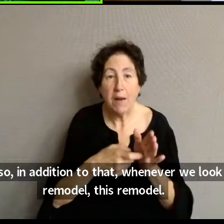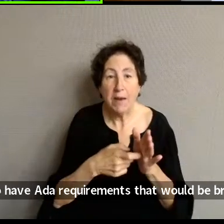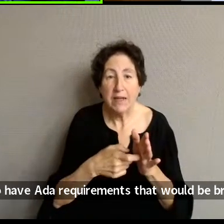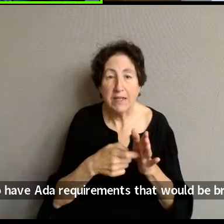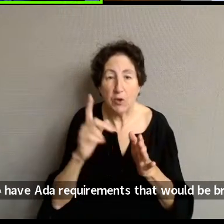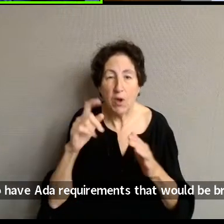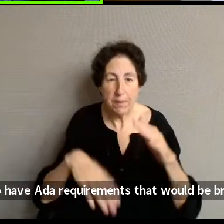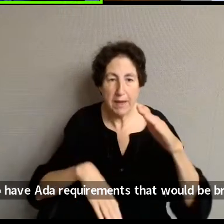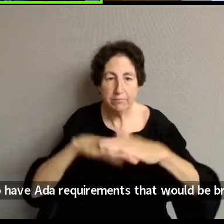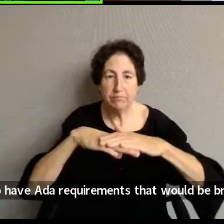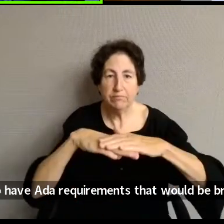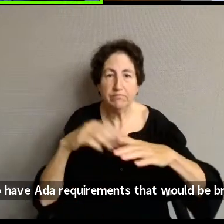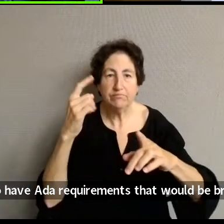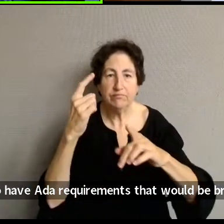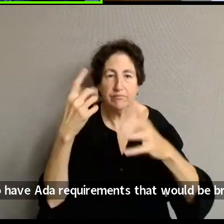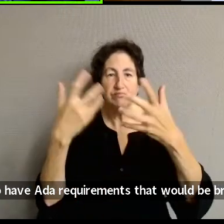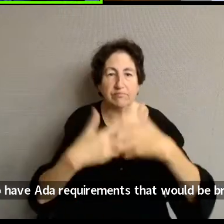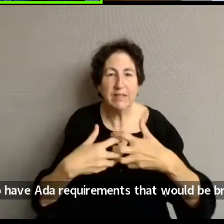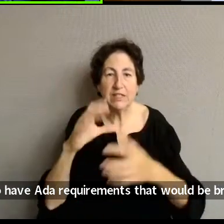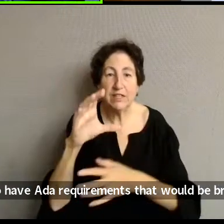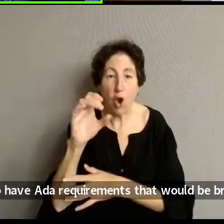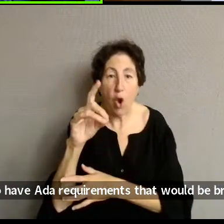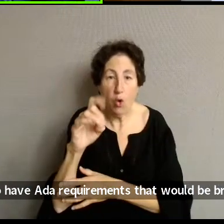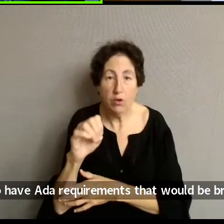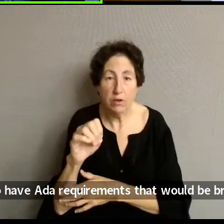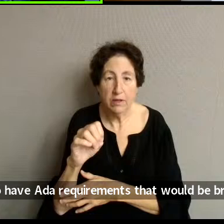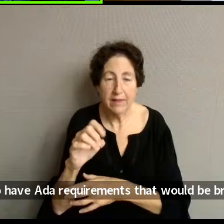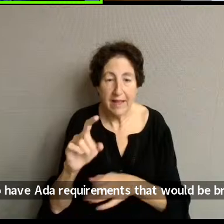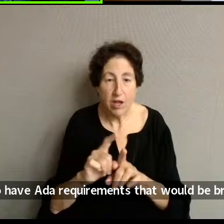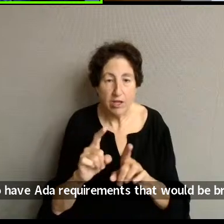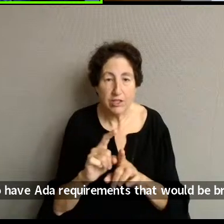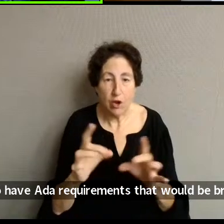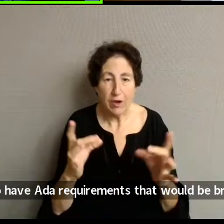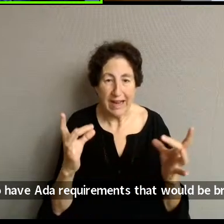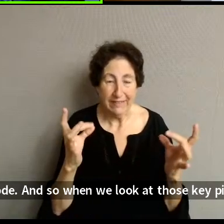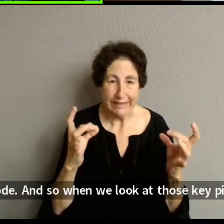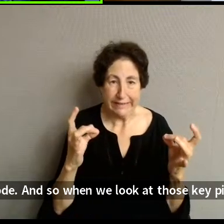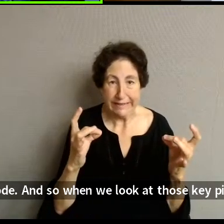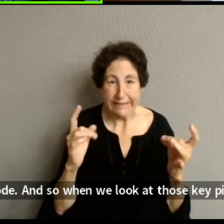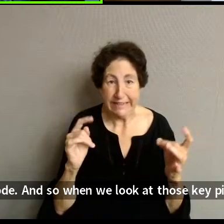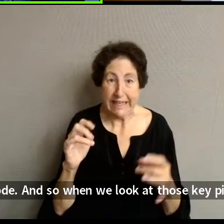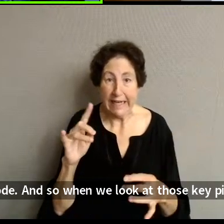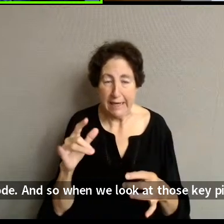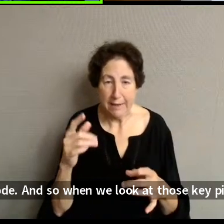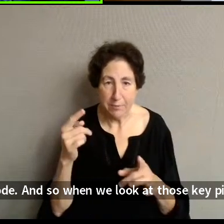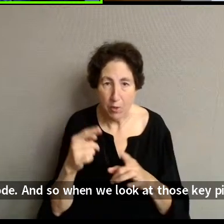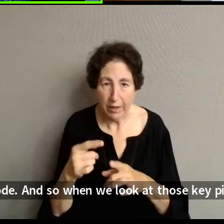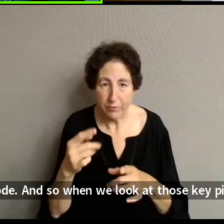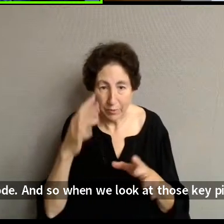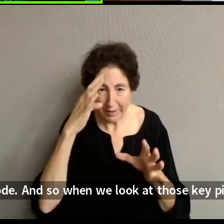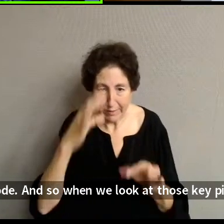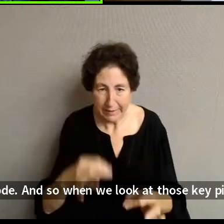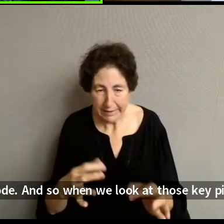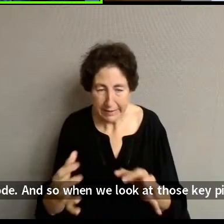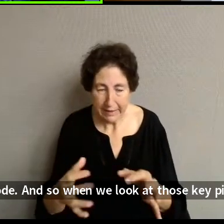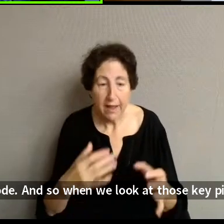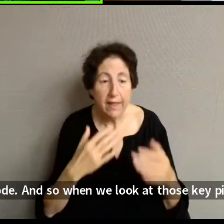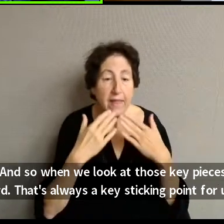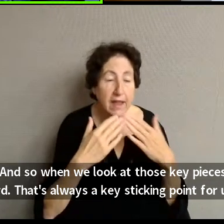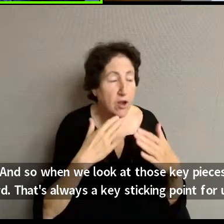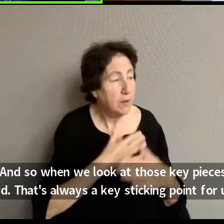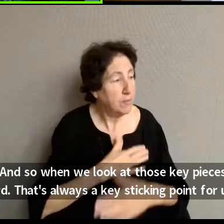when we look at those key pieces and moving forward, that's always a key sticking point for us in decision making. Thank you. I